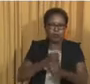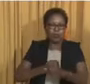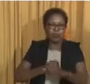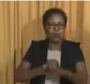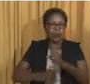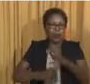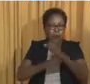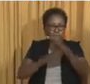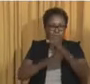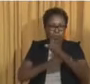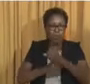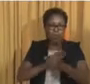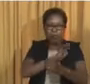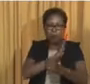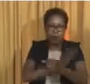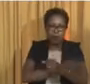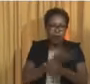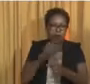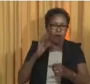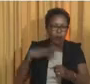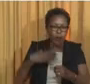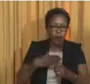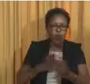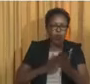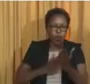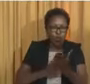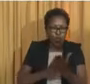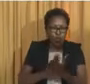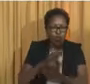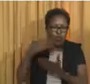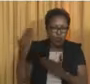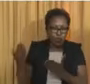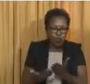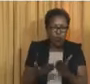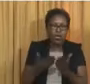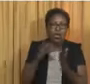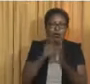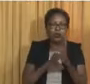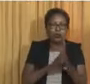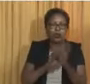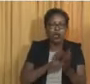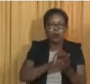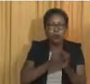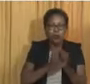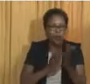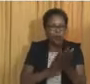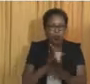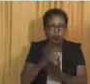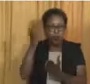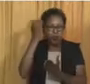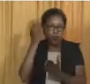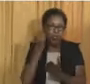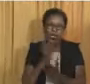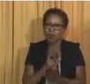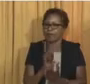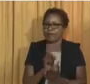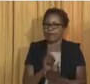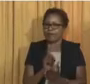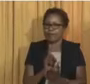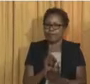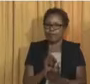the people by introducing a constitutional amendment through judicial fiat. Put differently,